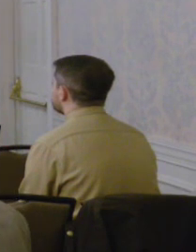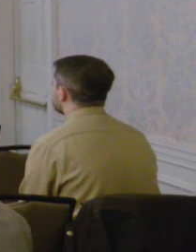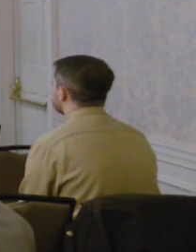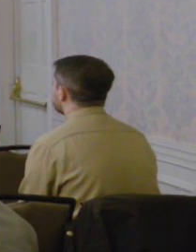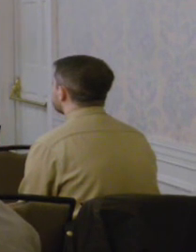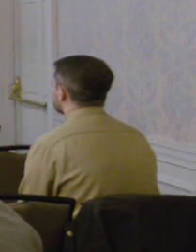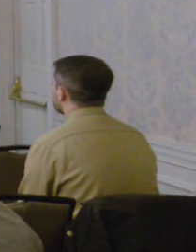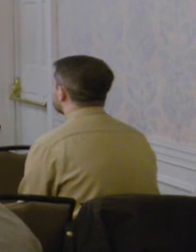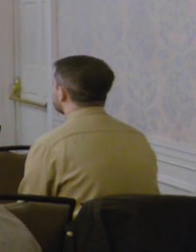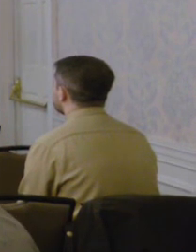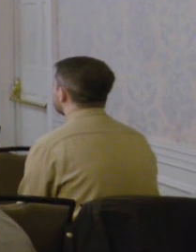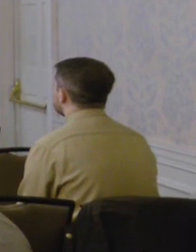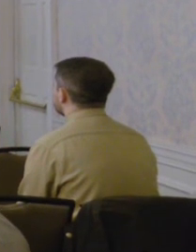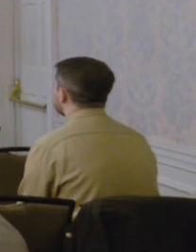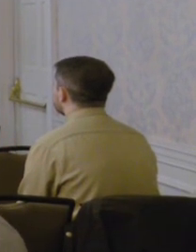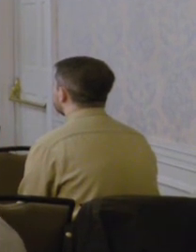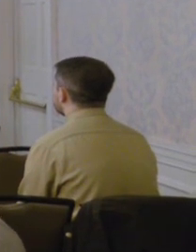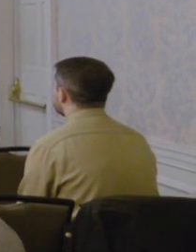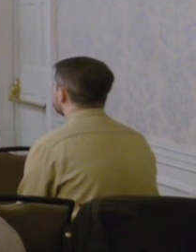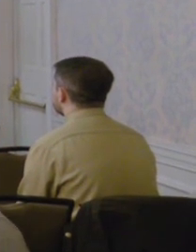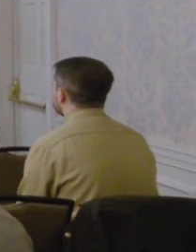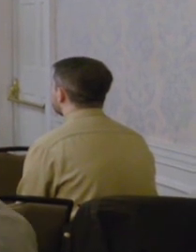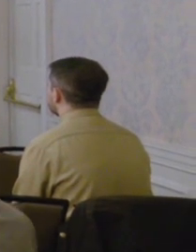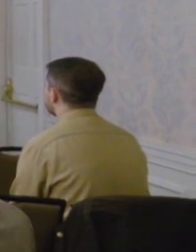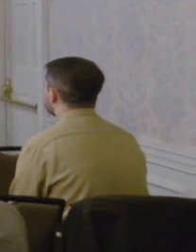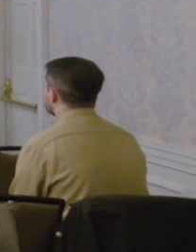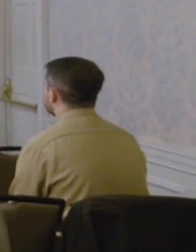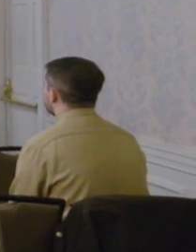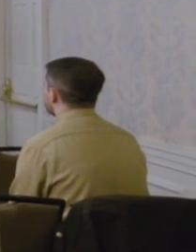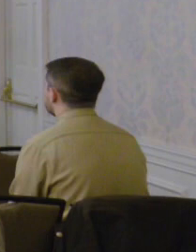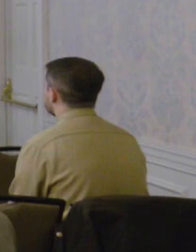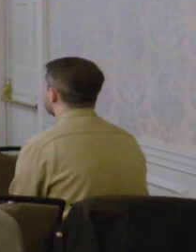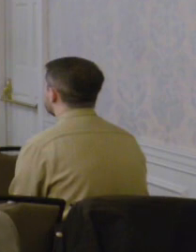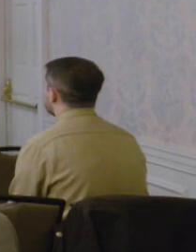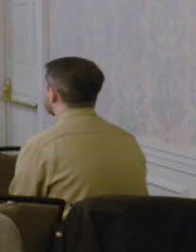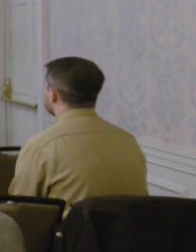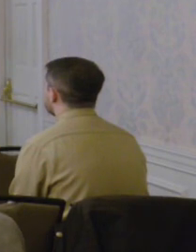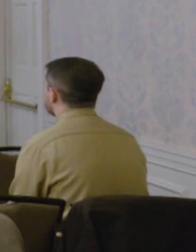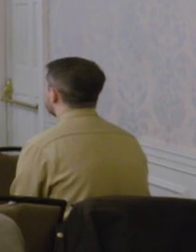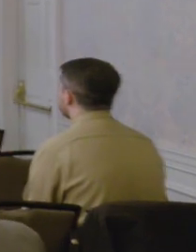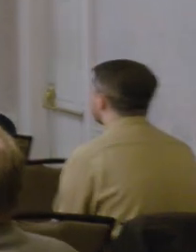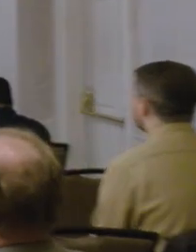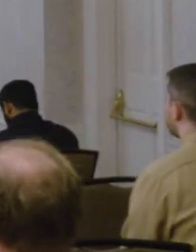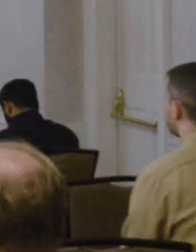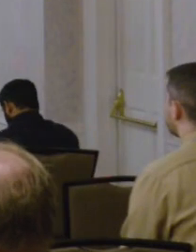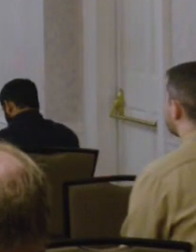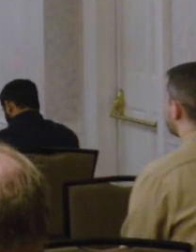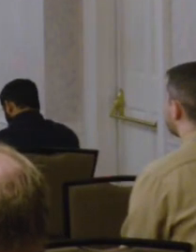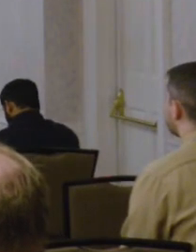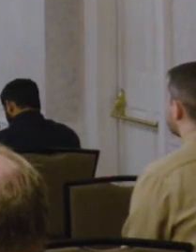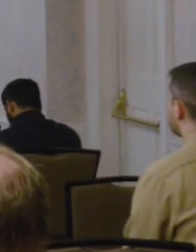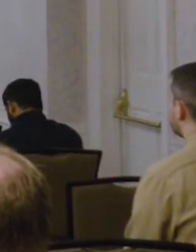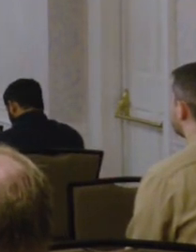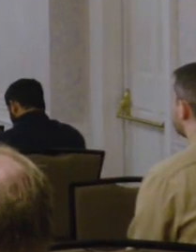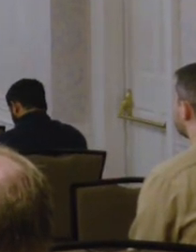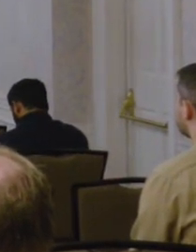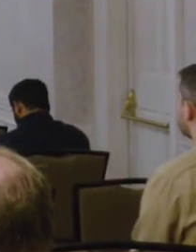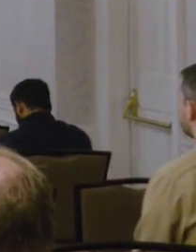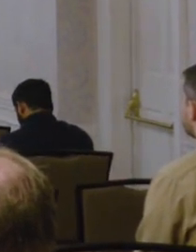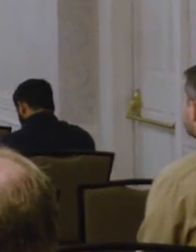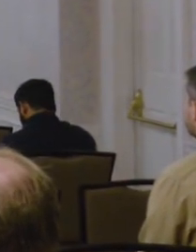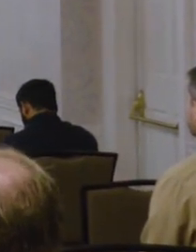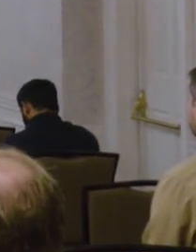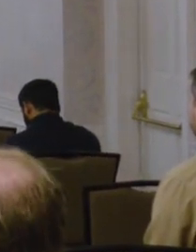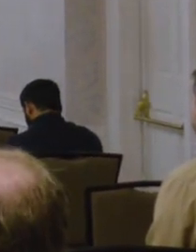learning process. All of the largest impacts that I have seen in reviewing educational interventions